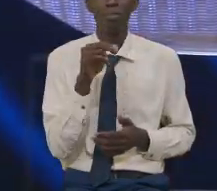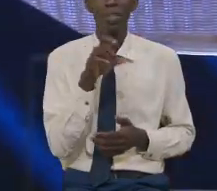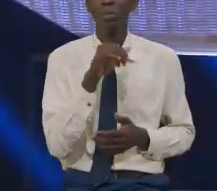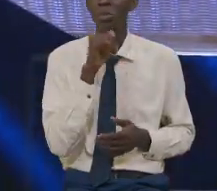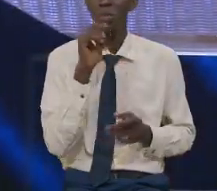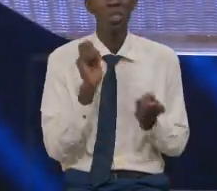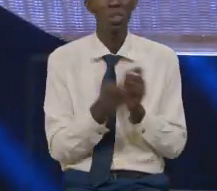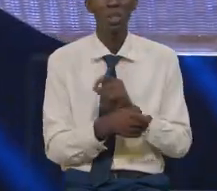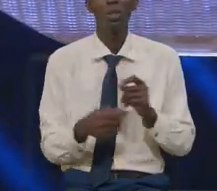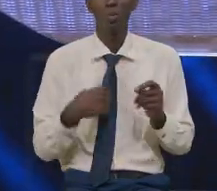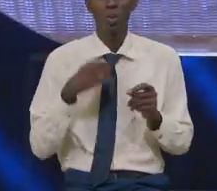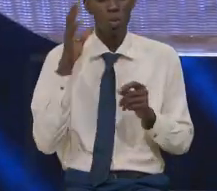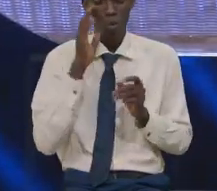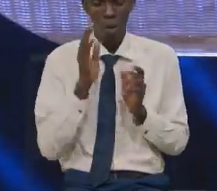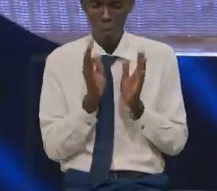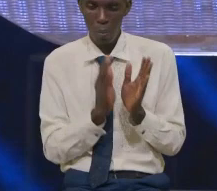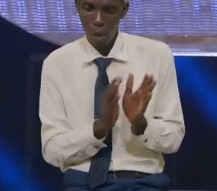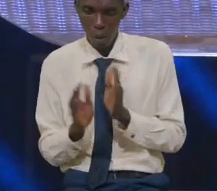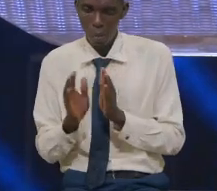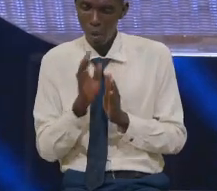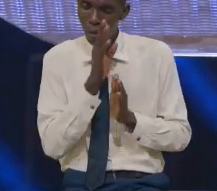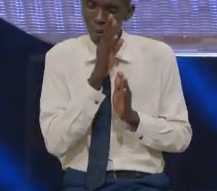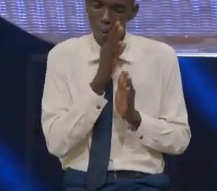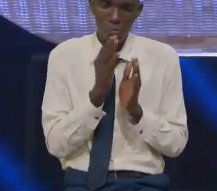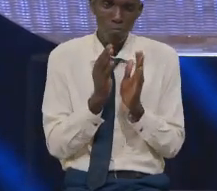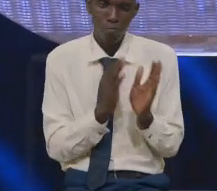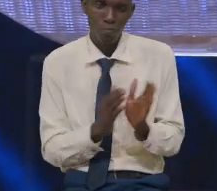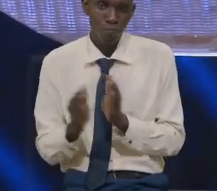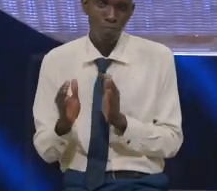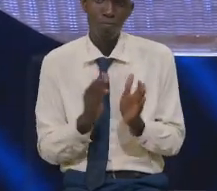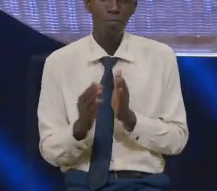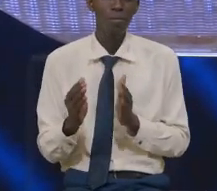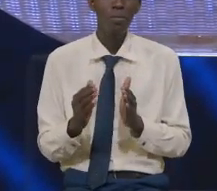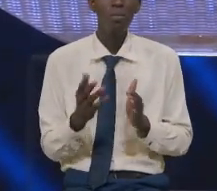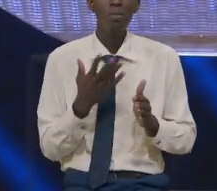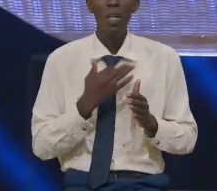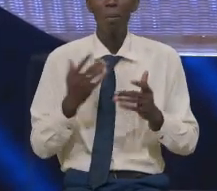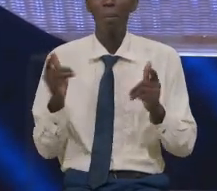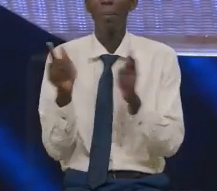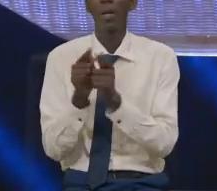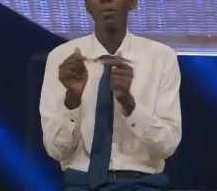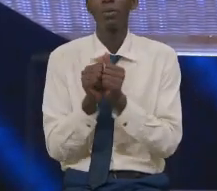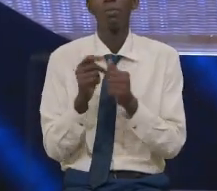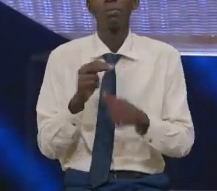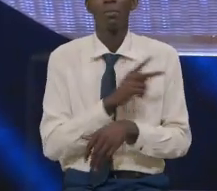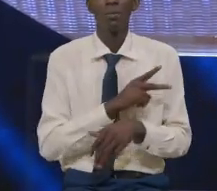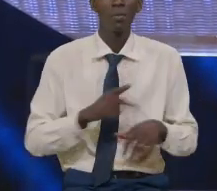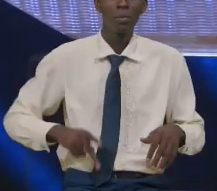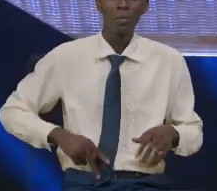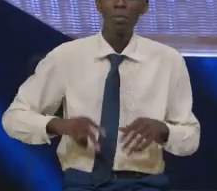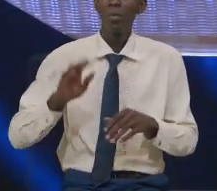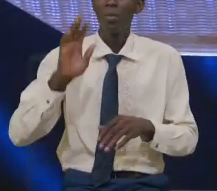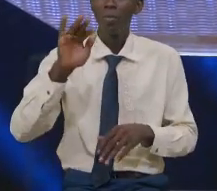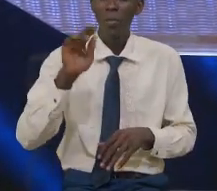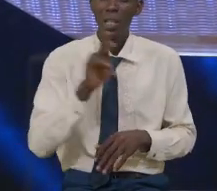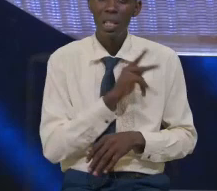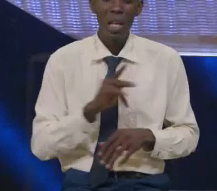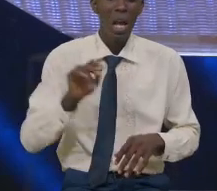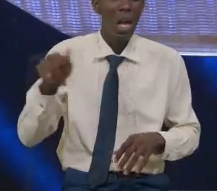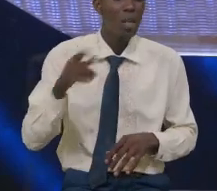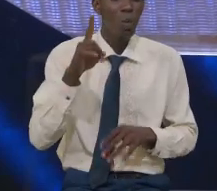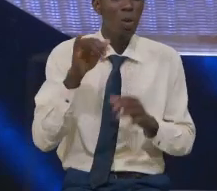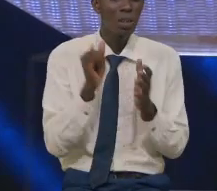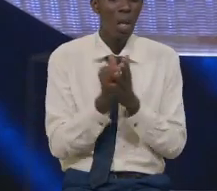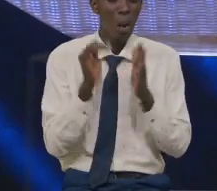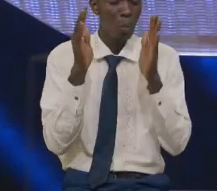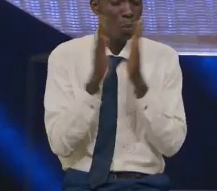conspire. And then they went to the king and they made a decree. Anybody who prays to God, that